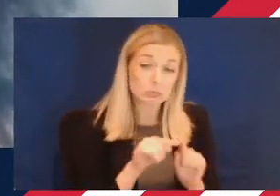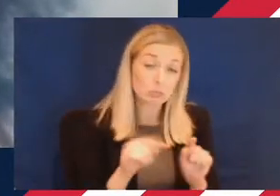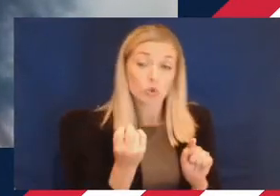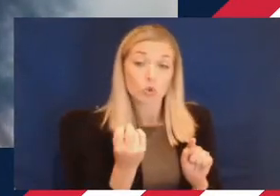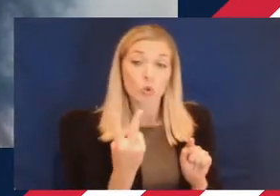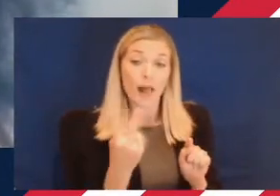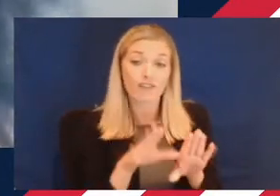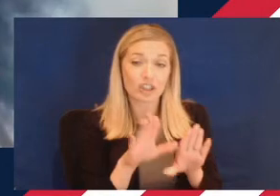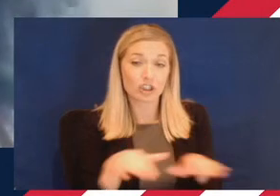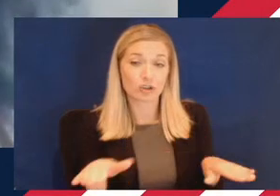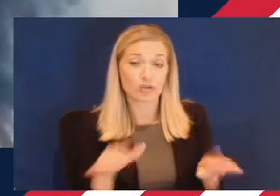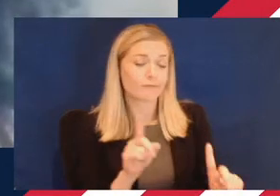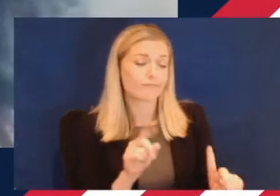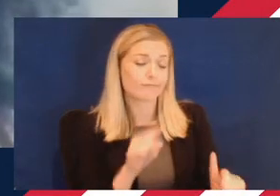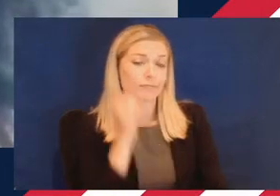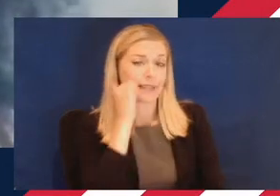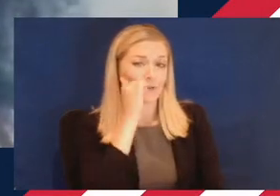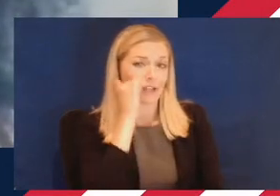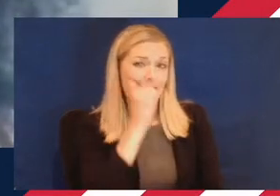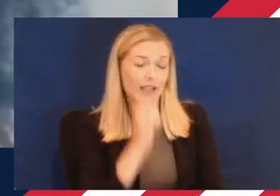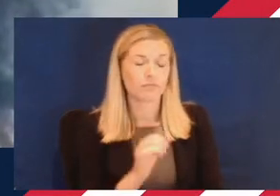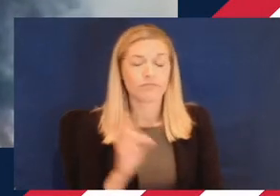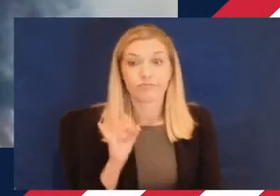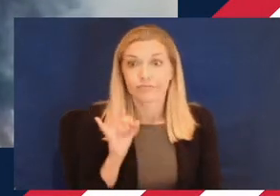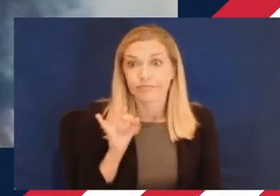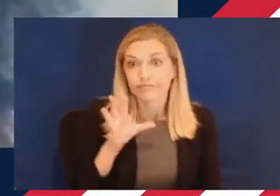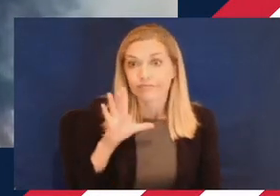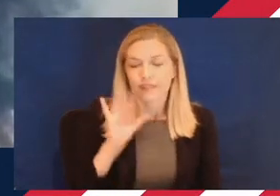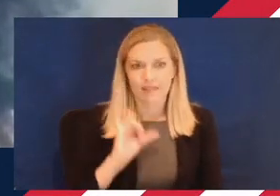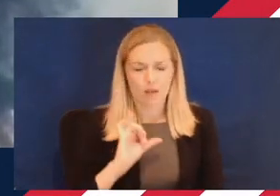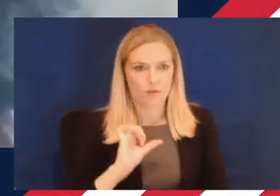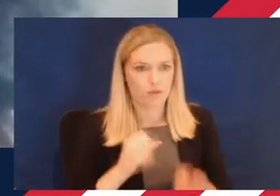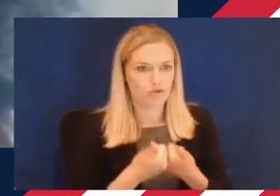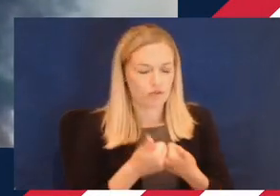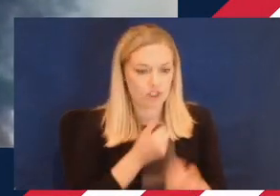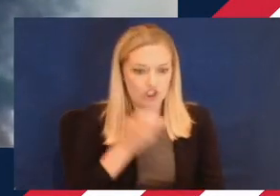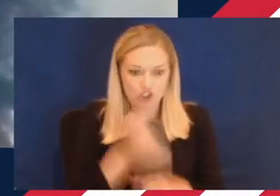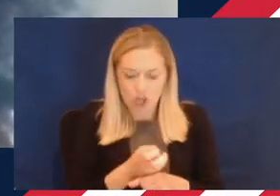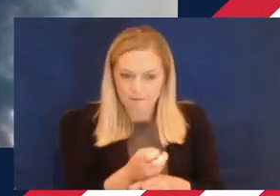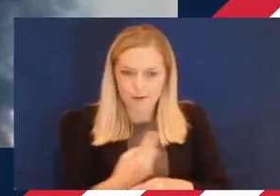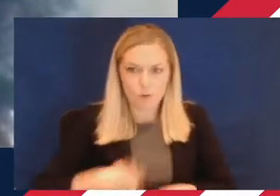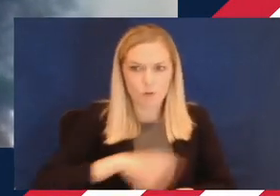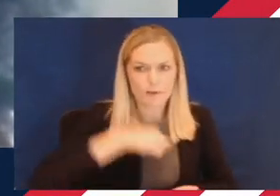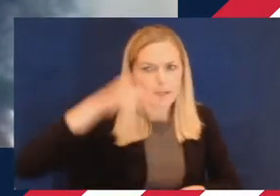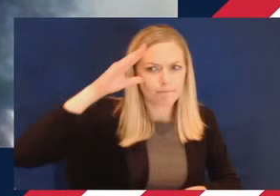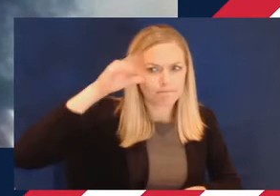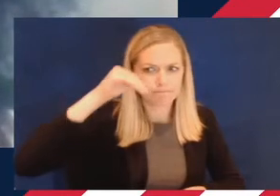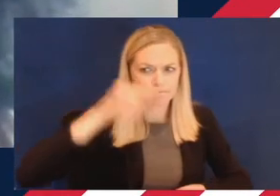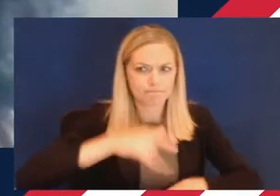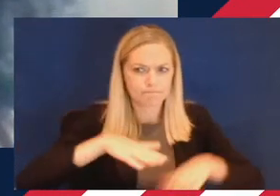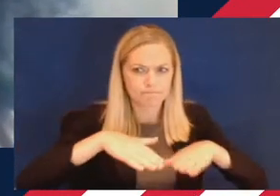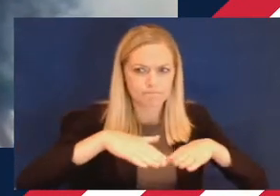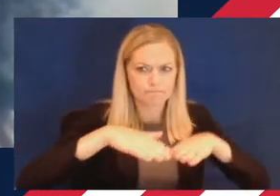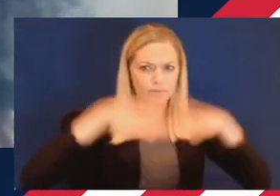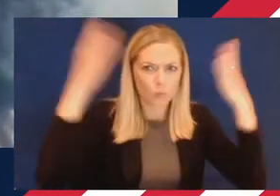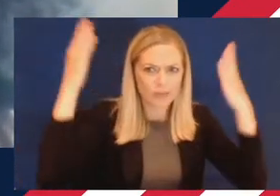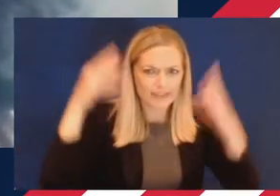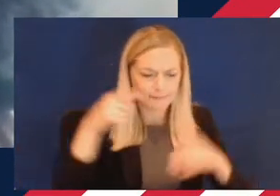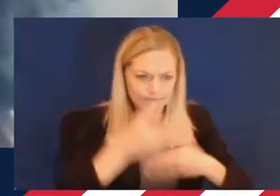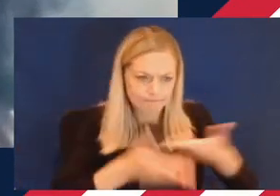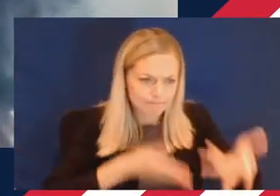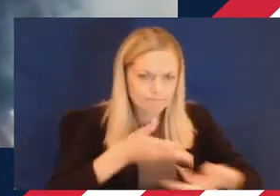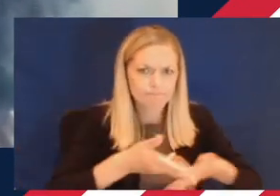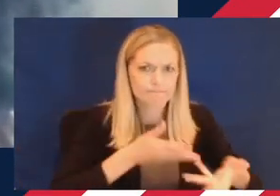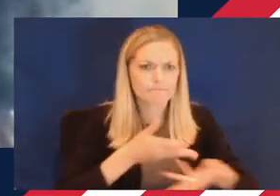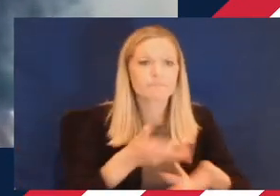days were rough. We were determined to keep our doors open and provide services to the essential service sector of our community. We were also